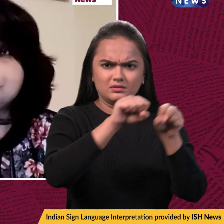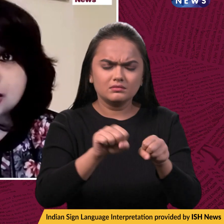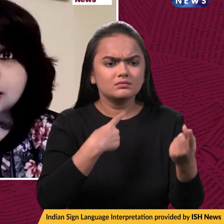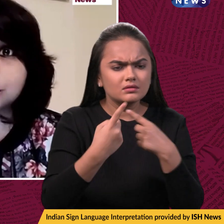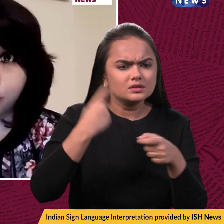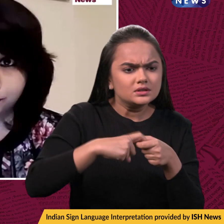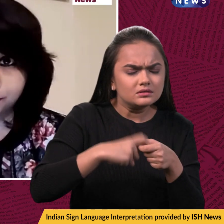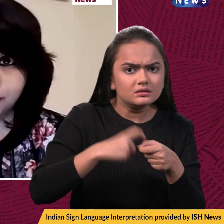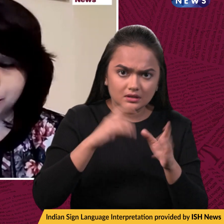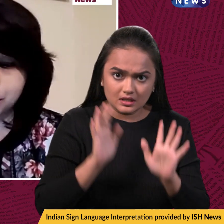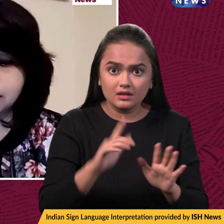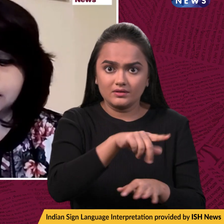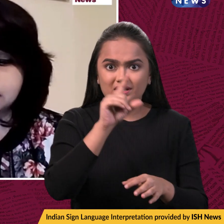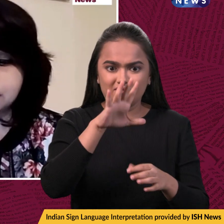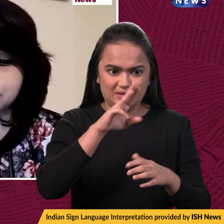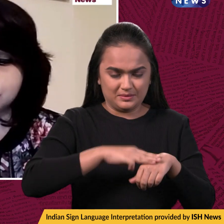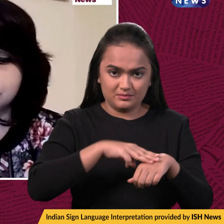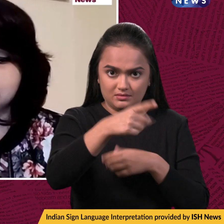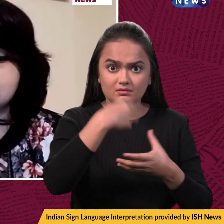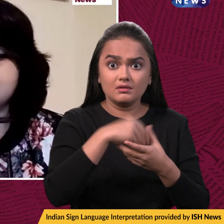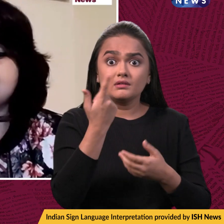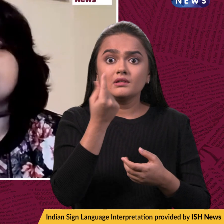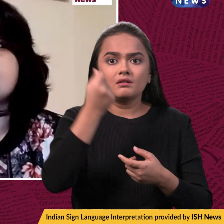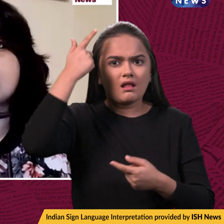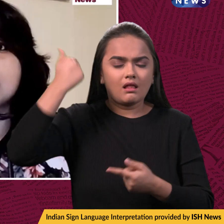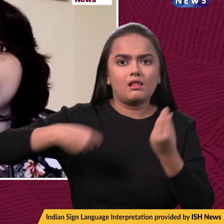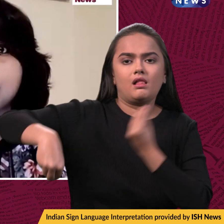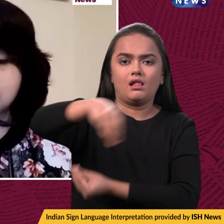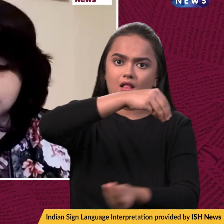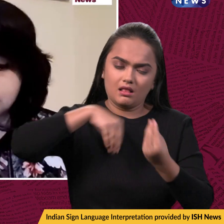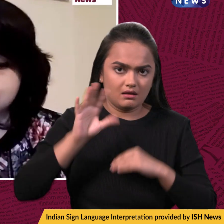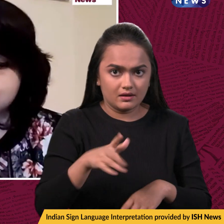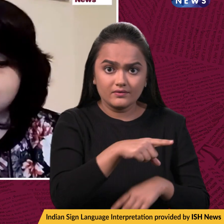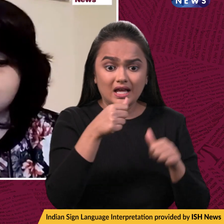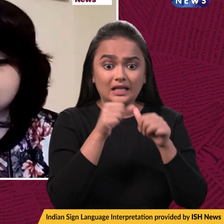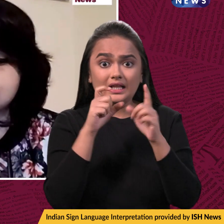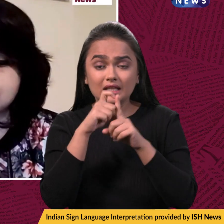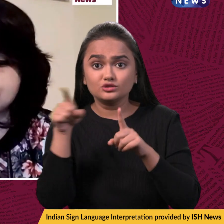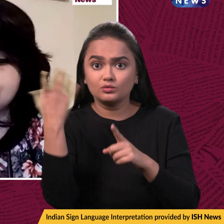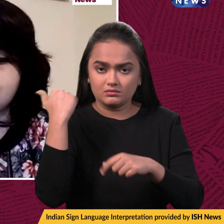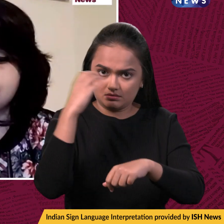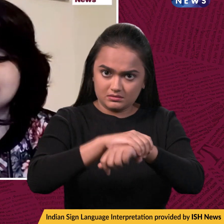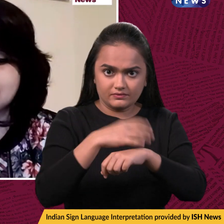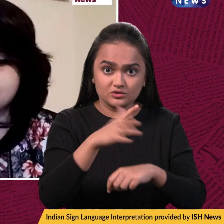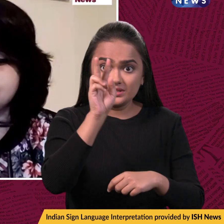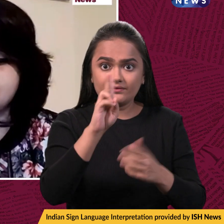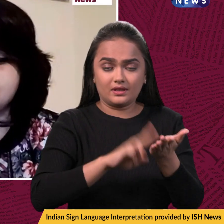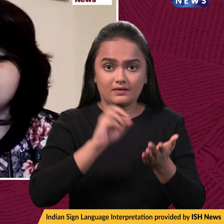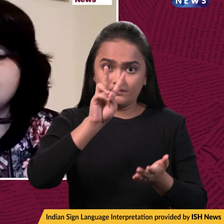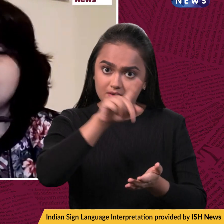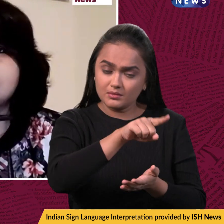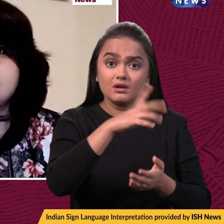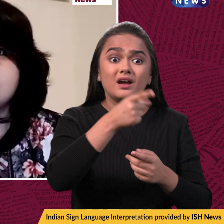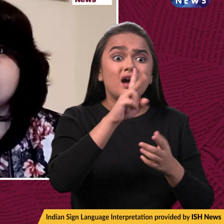till the 15th of November in connection with a money laundering case. Now, Anil Deshmukh was arrested on the 2nd of